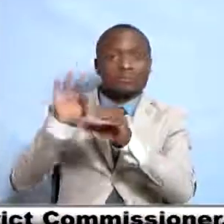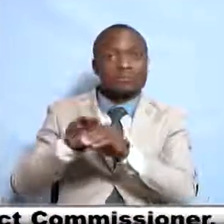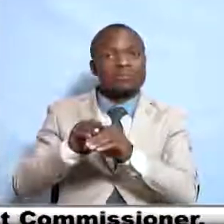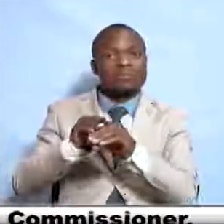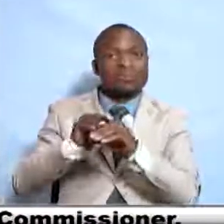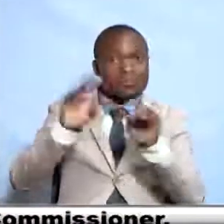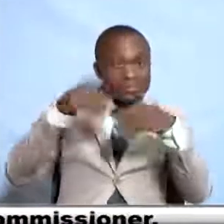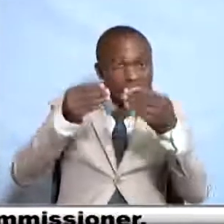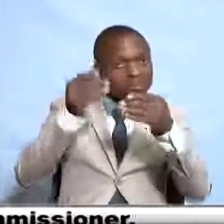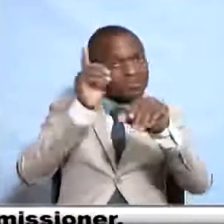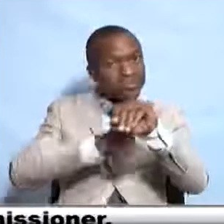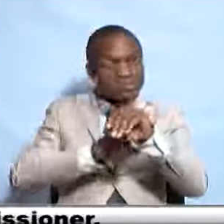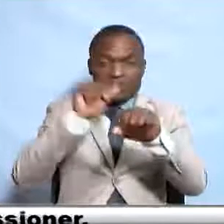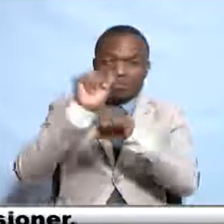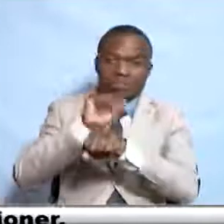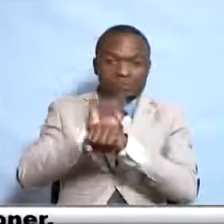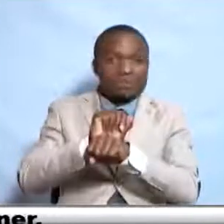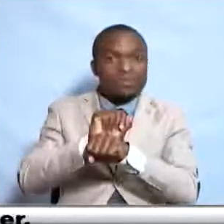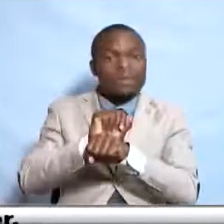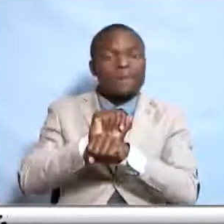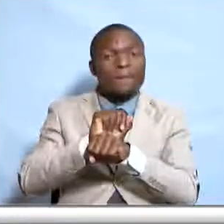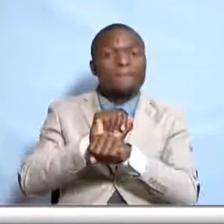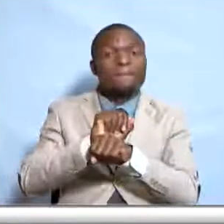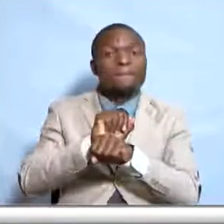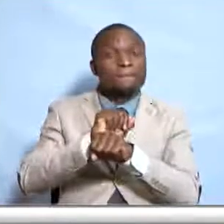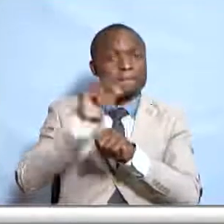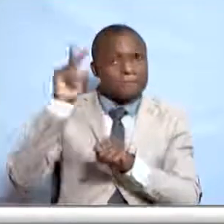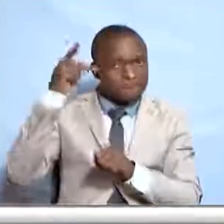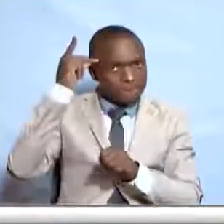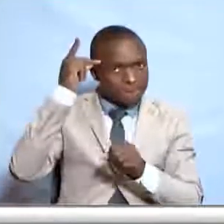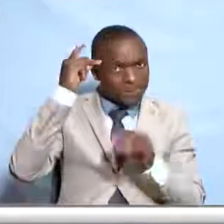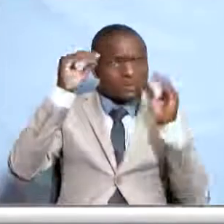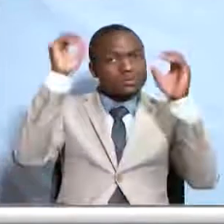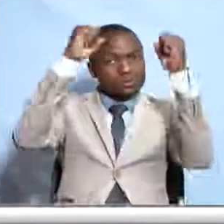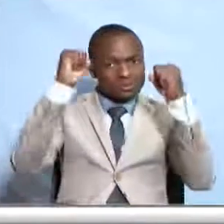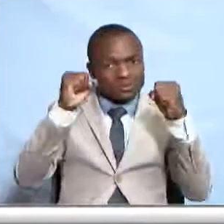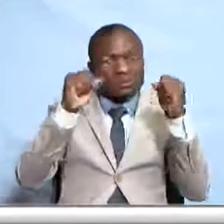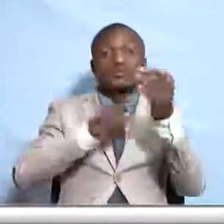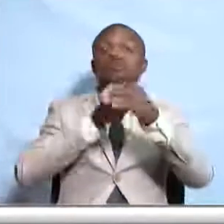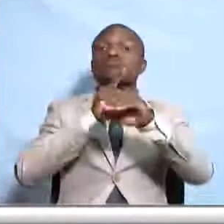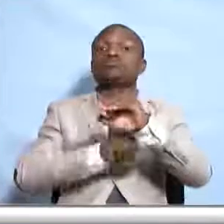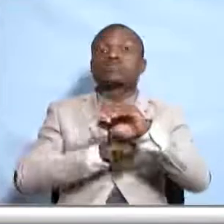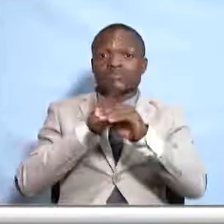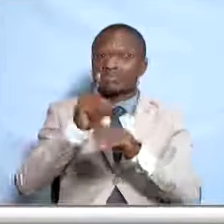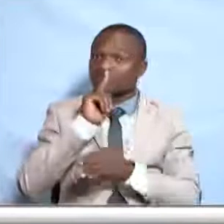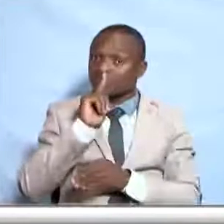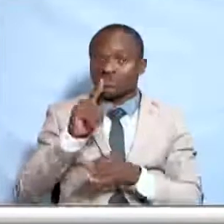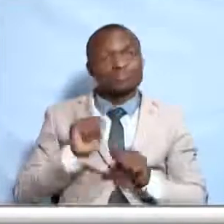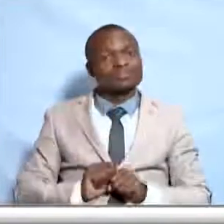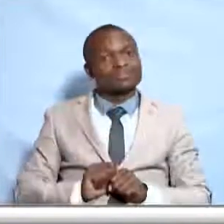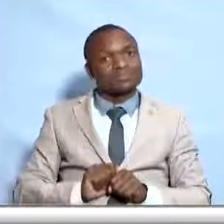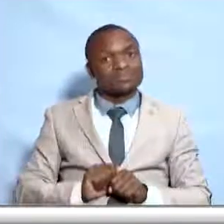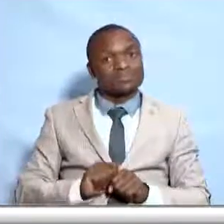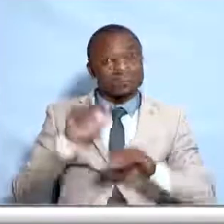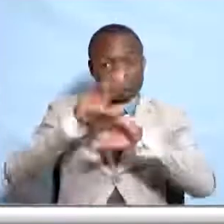committed time, or they've worked in the party structures for too long. That's the frank conversation we should have. And this is a fact.